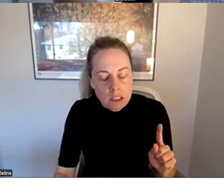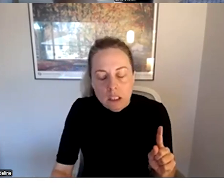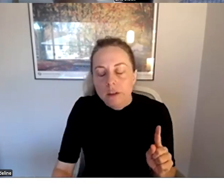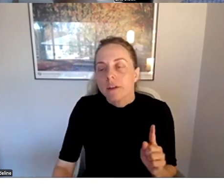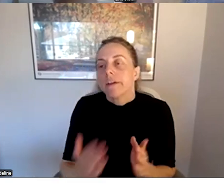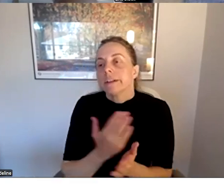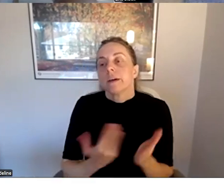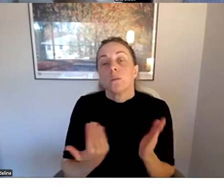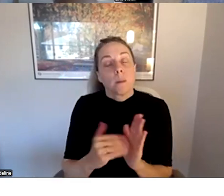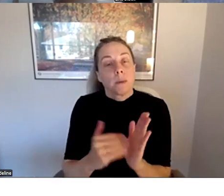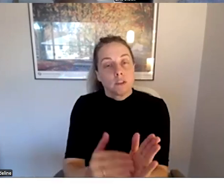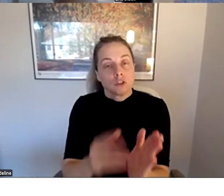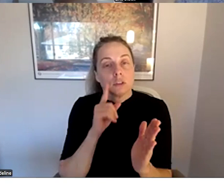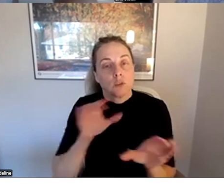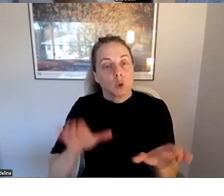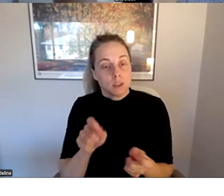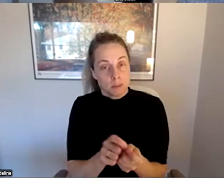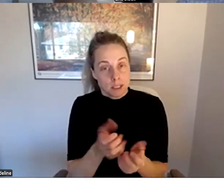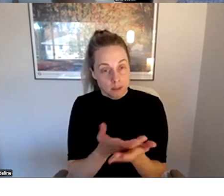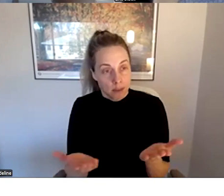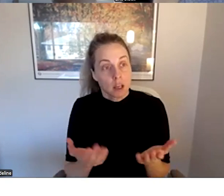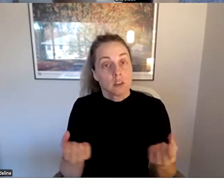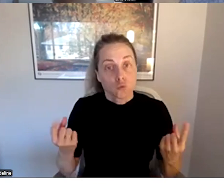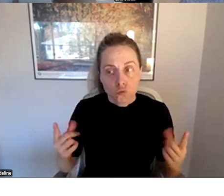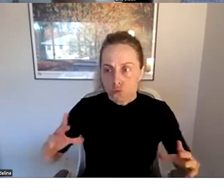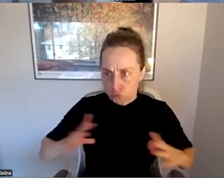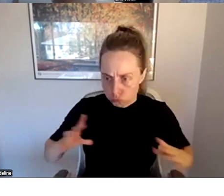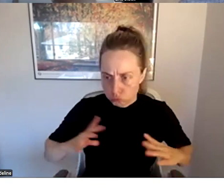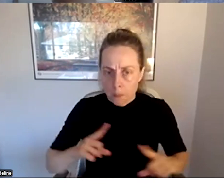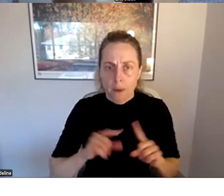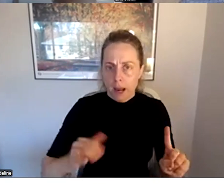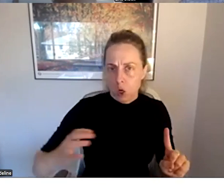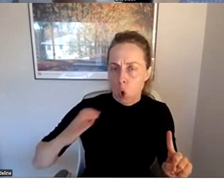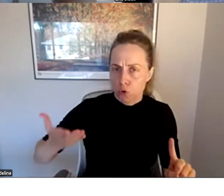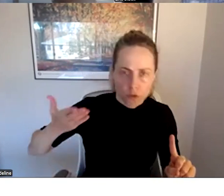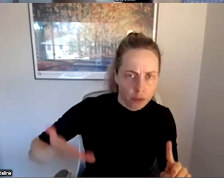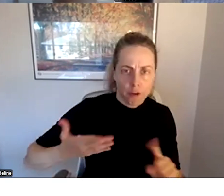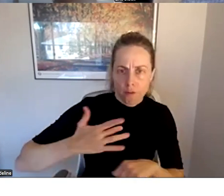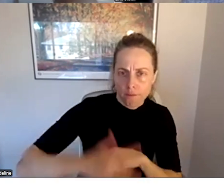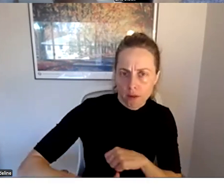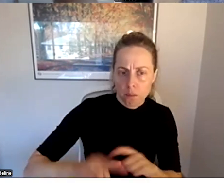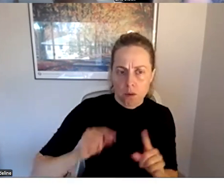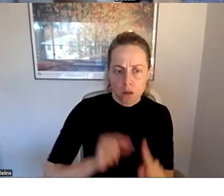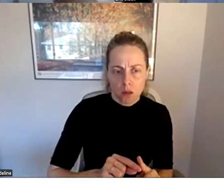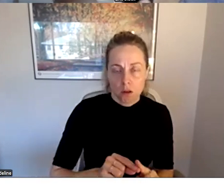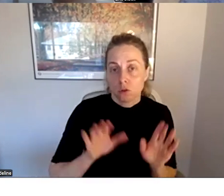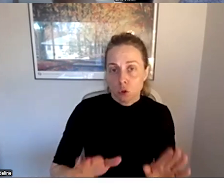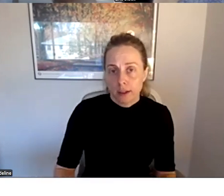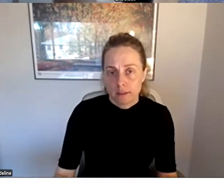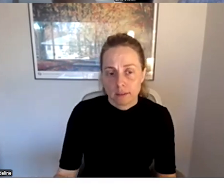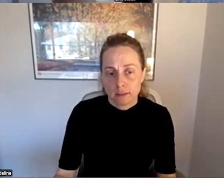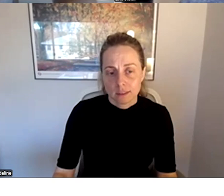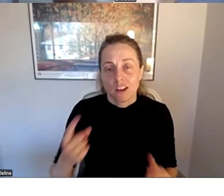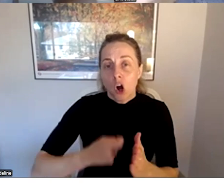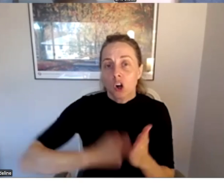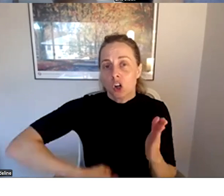things, they can get it. But that having that coach really be readily there and available, I think is great. And then the cost of these types